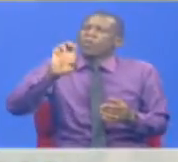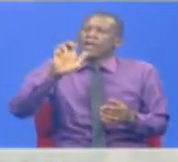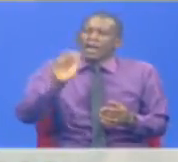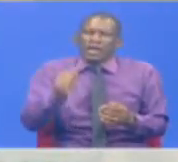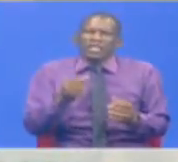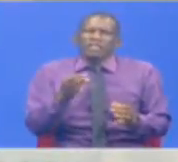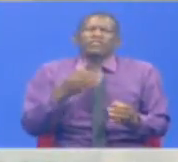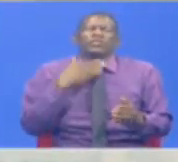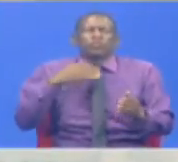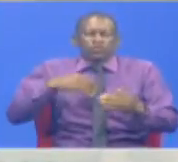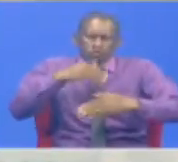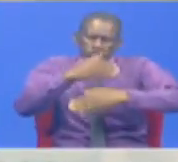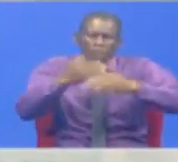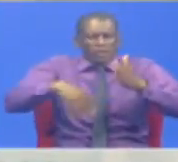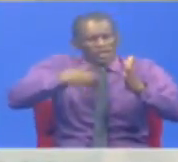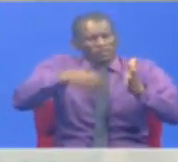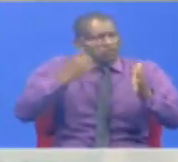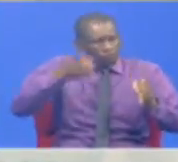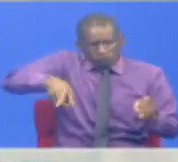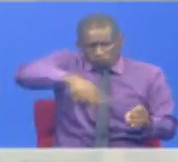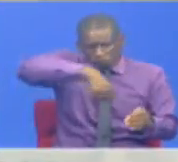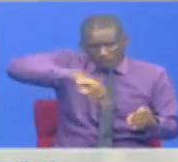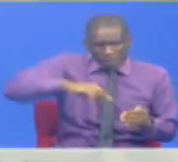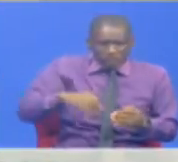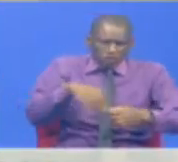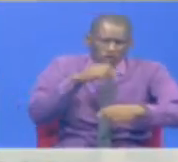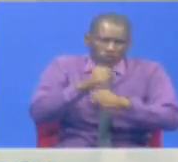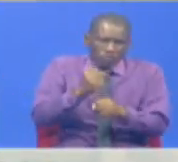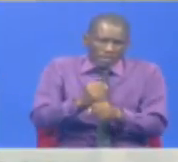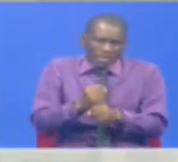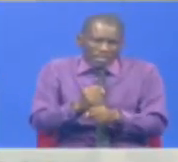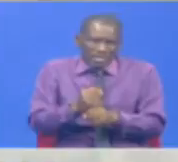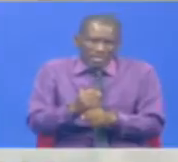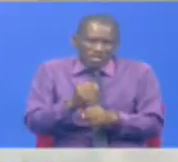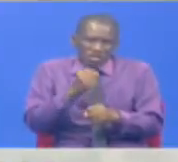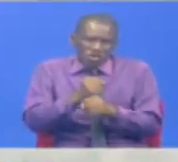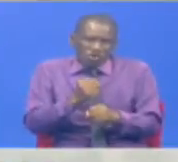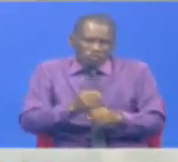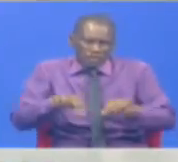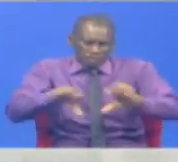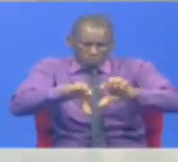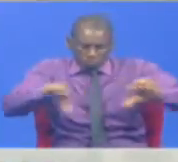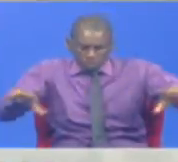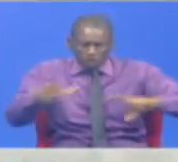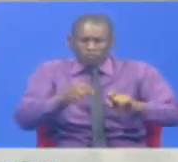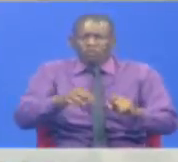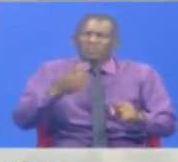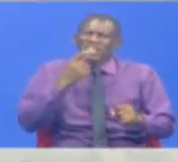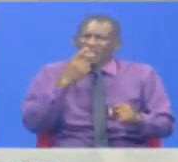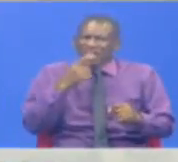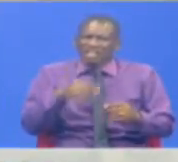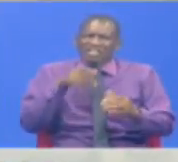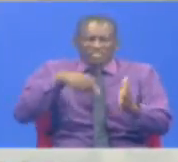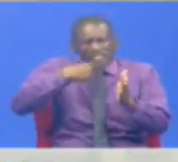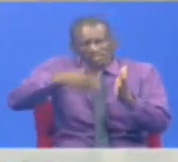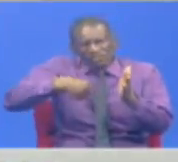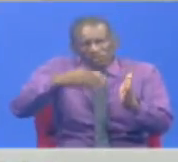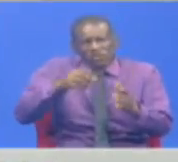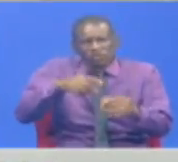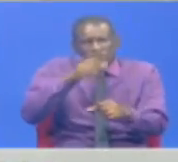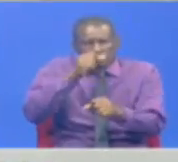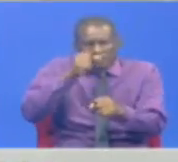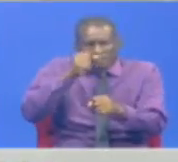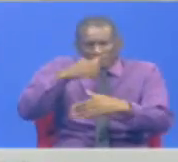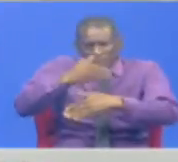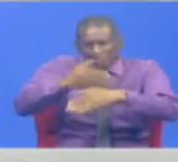kutujengea factory ya kutengeneza mbao kutoka kwa husk ya mchele, watengeneze hiyo factory Mwea. Tuko